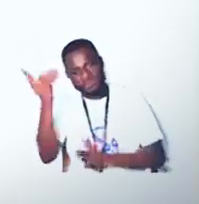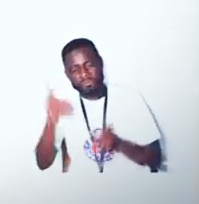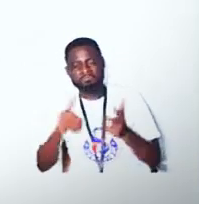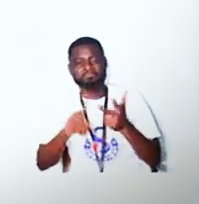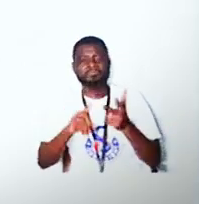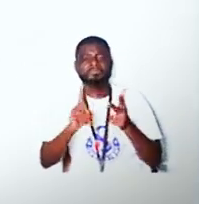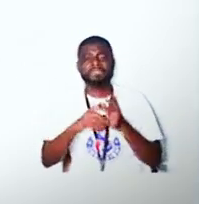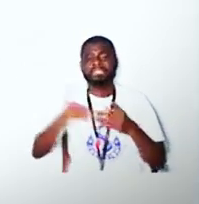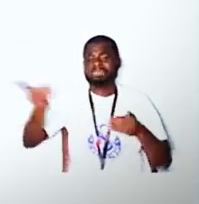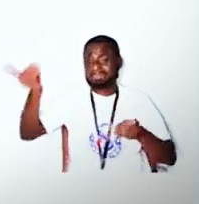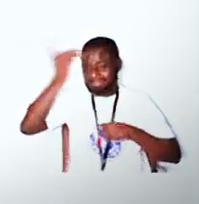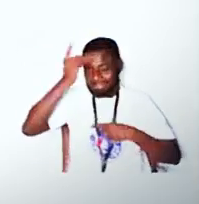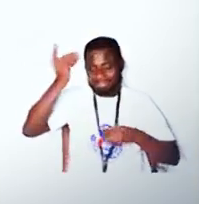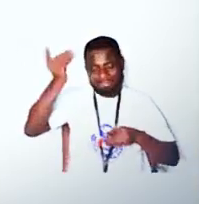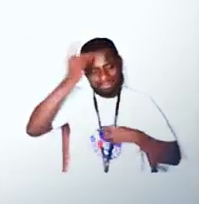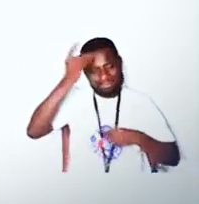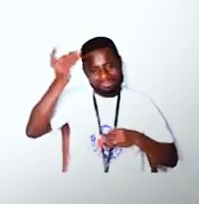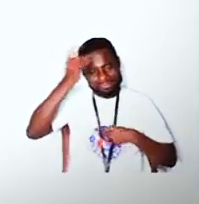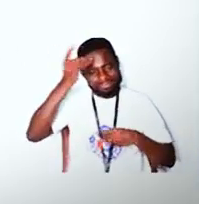disease,